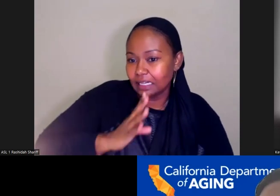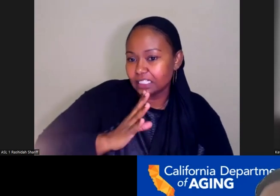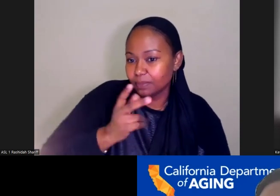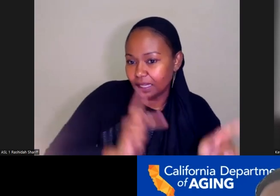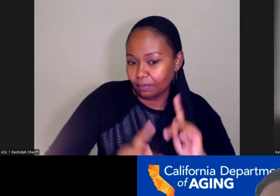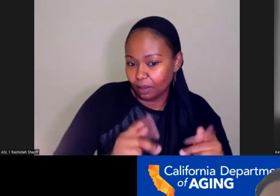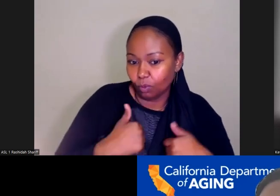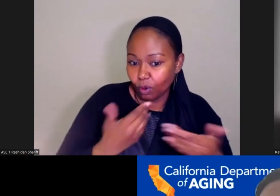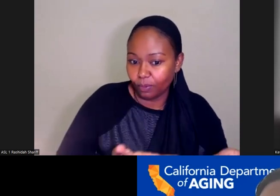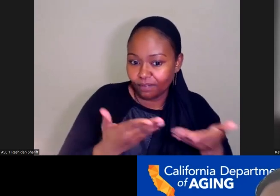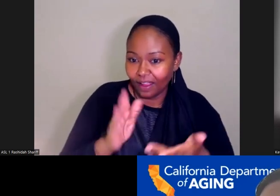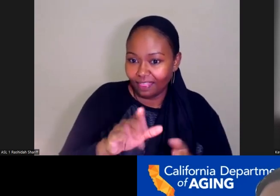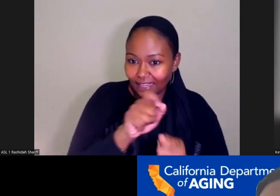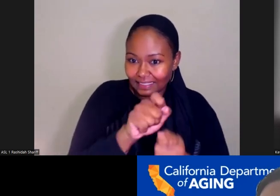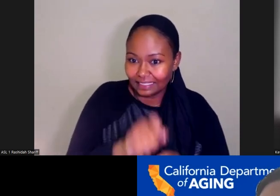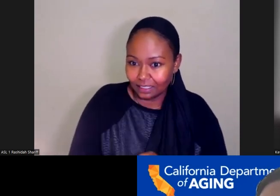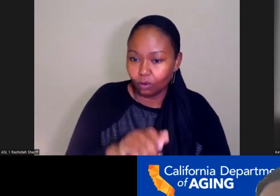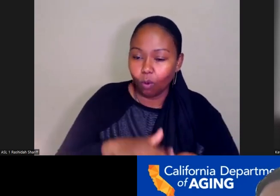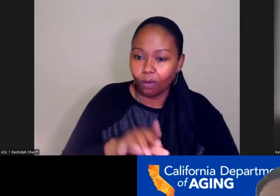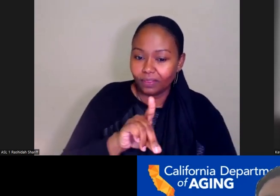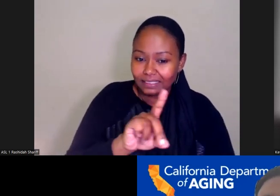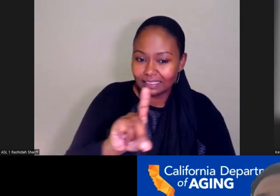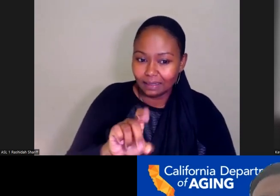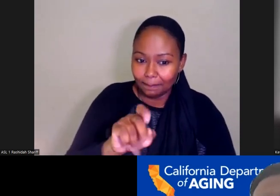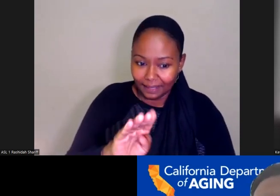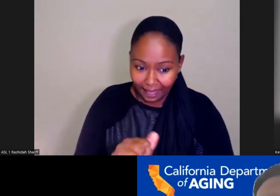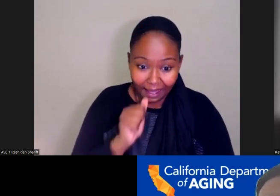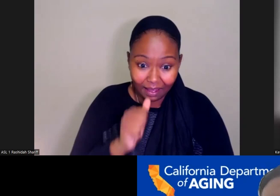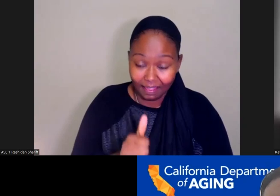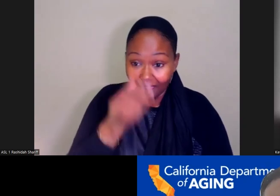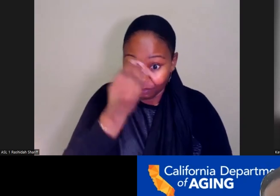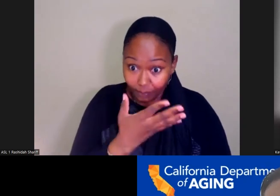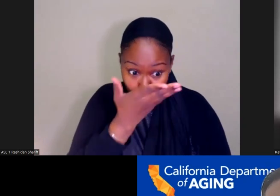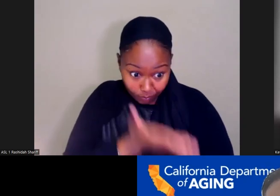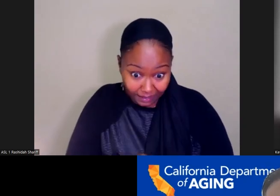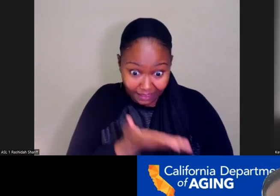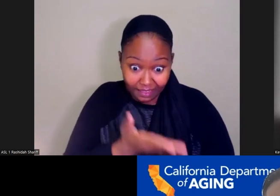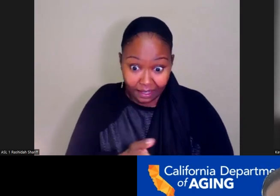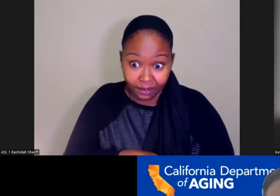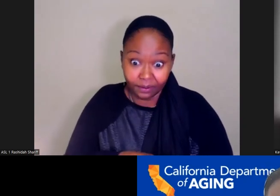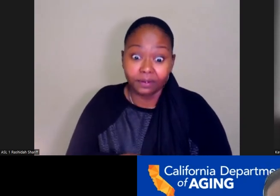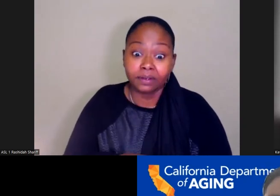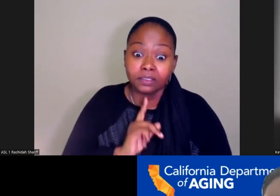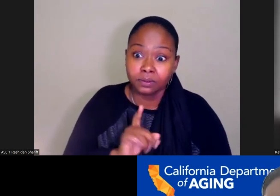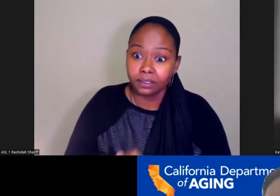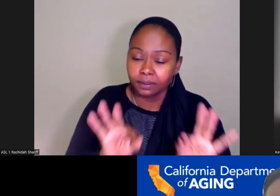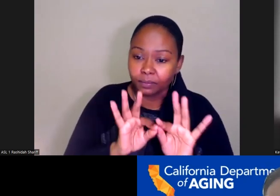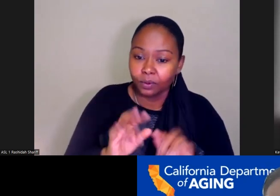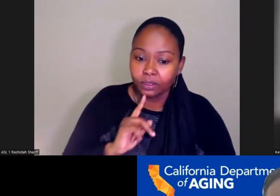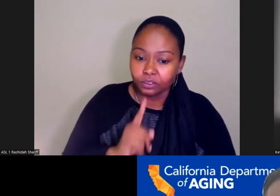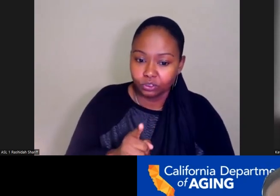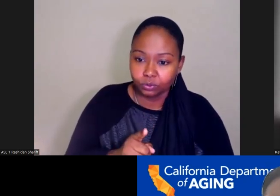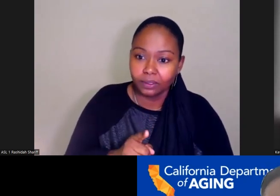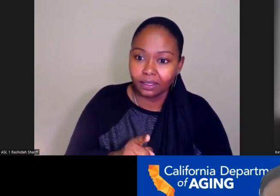so we're going to provide that detail on the DDA so that that type of granularity is going to be on there. And so I think that's going to be really critical to be able to, like, point in on those